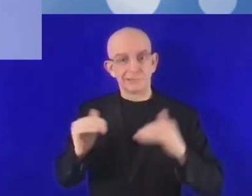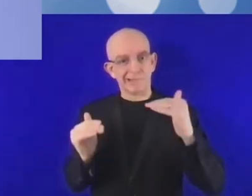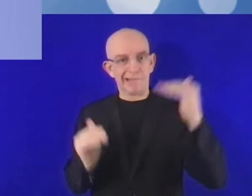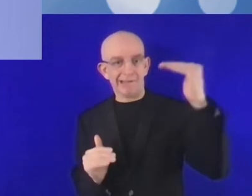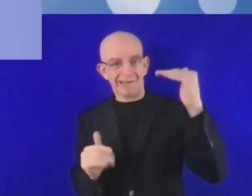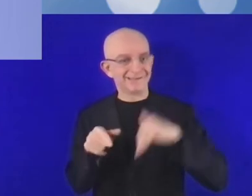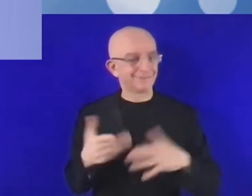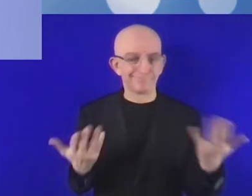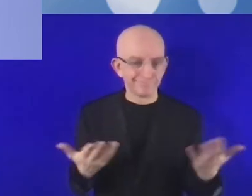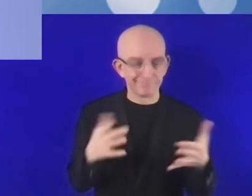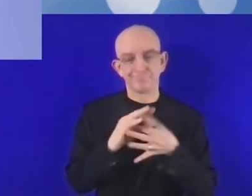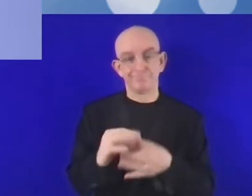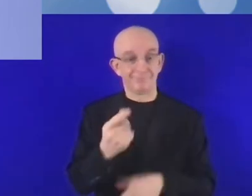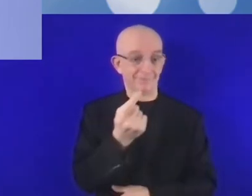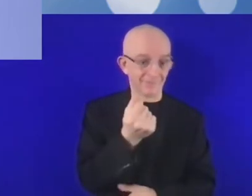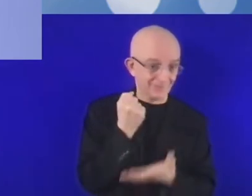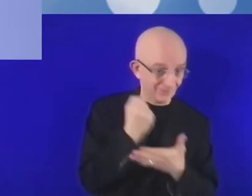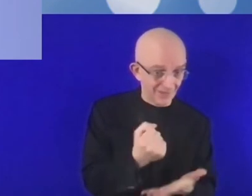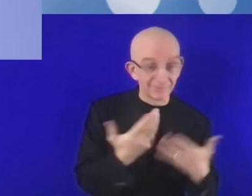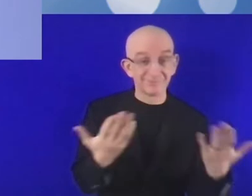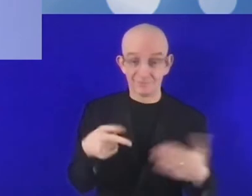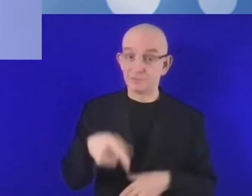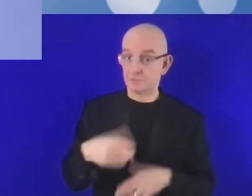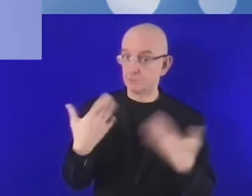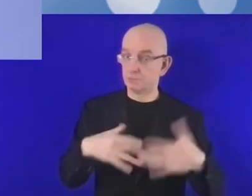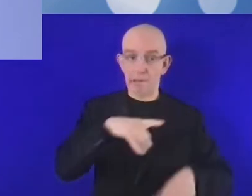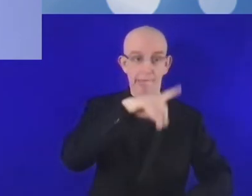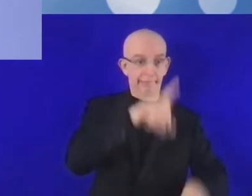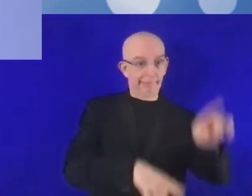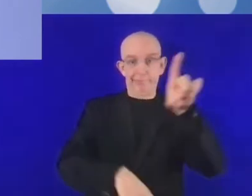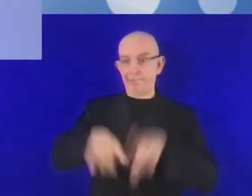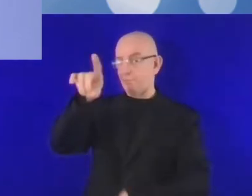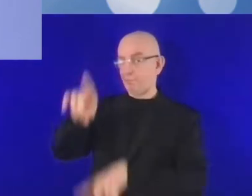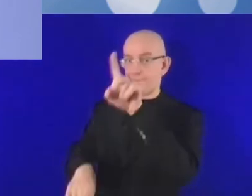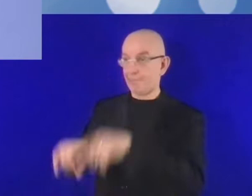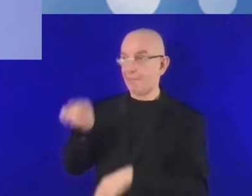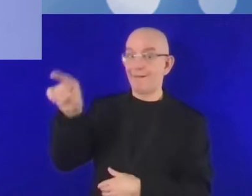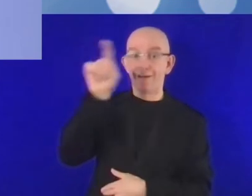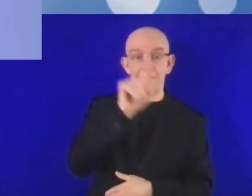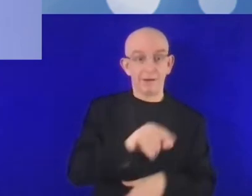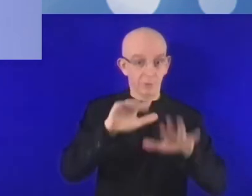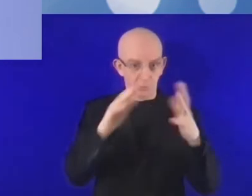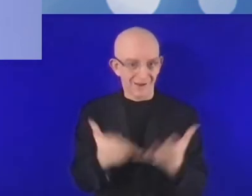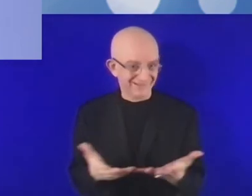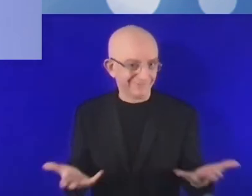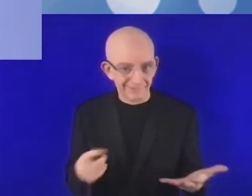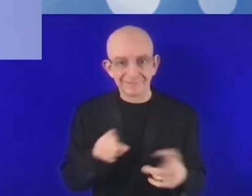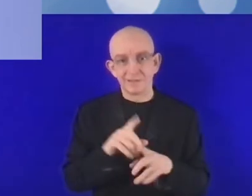variety among sectors and among regions in digital intensity